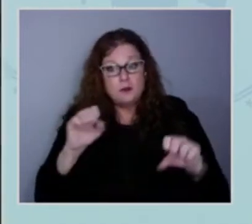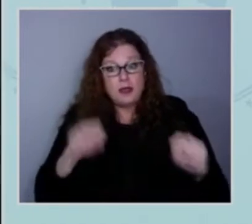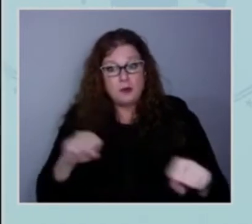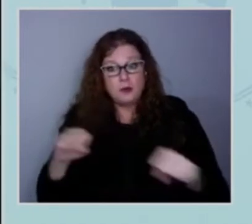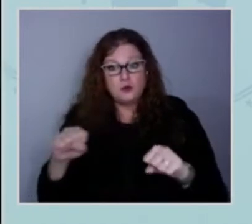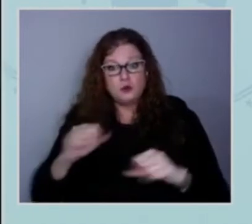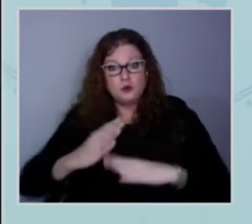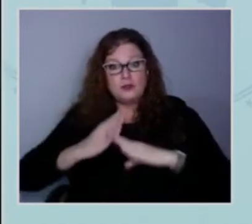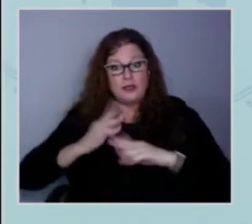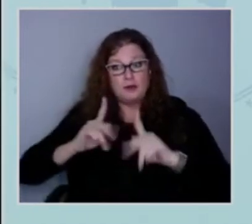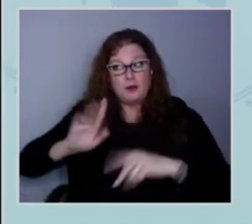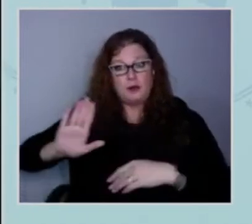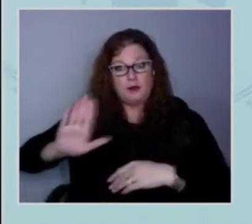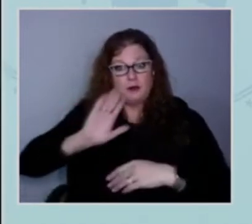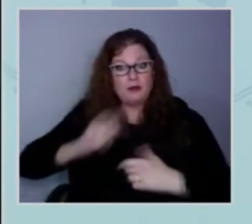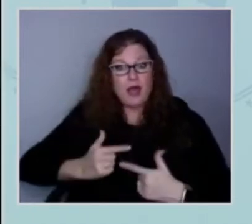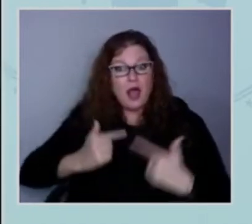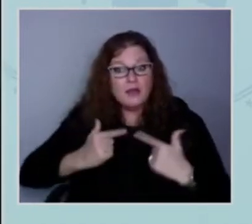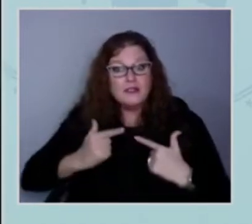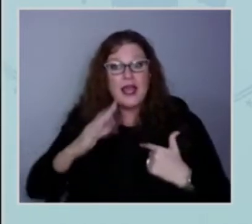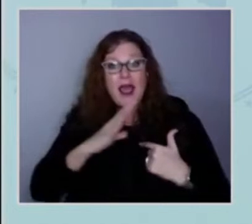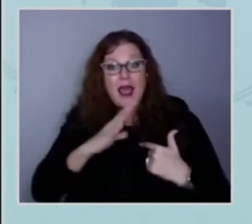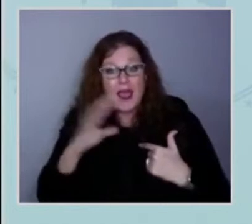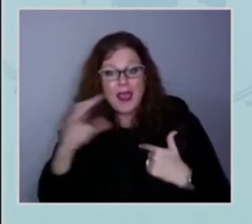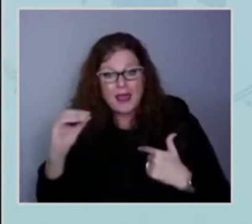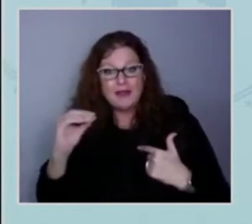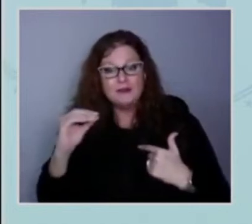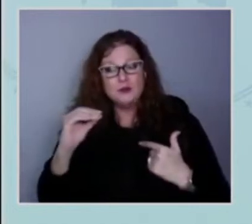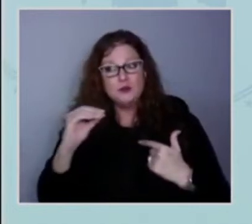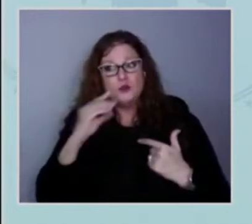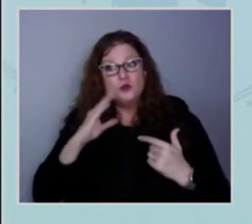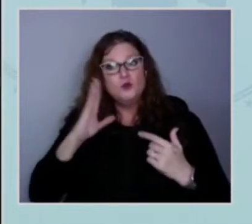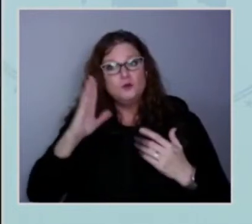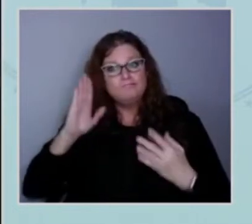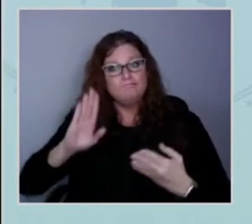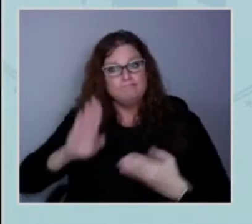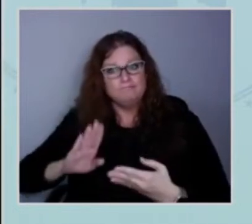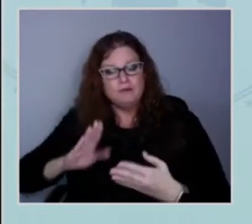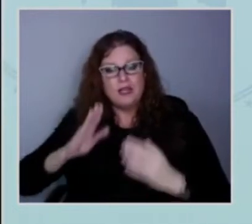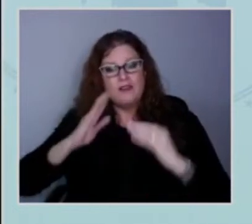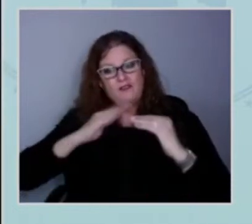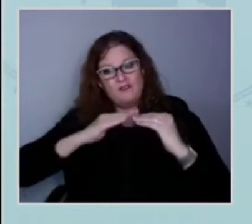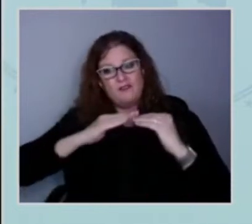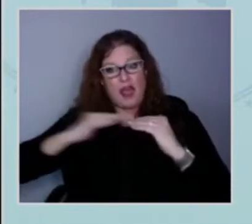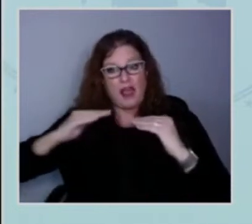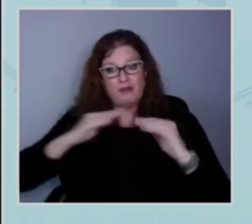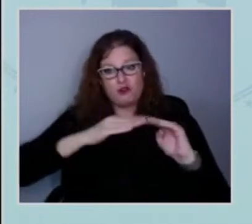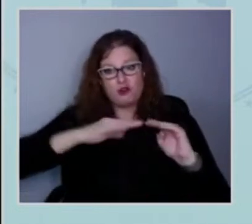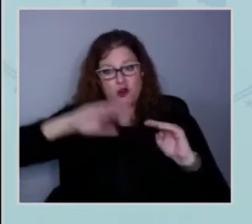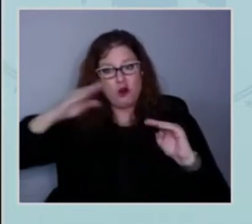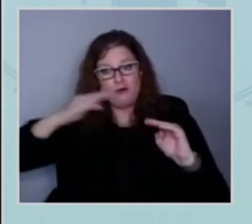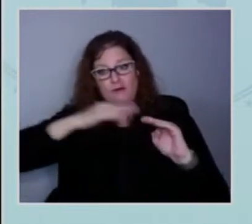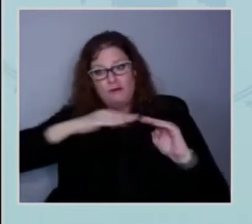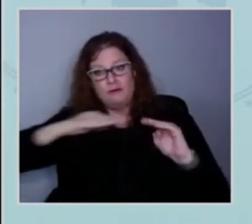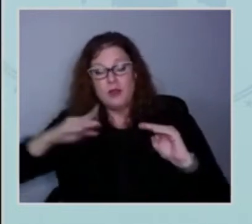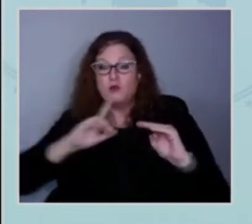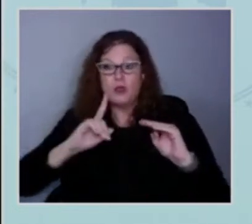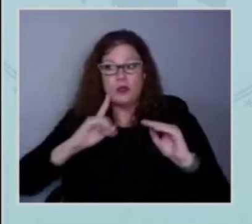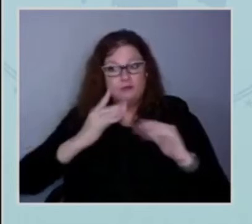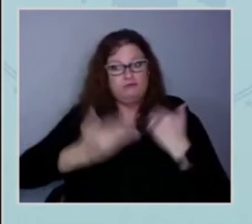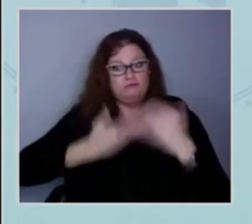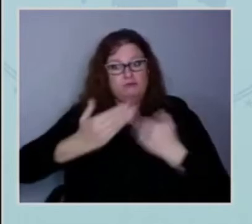So we didn't do the things that had to be done in order to be able to protect people's lives and to dampen